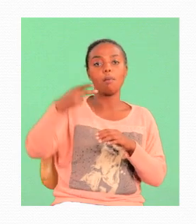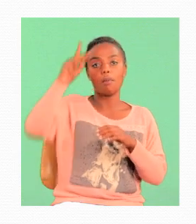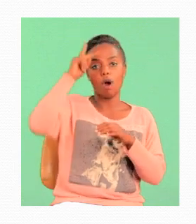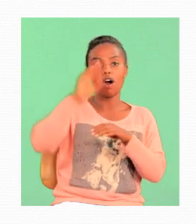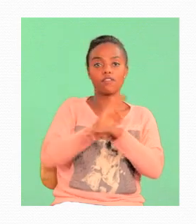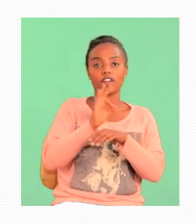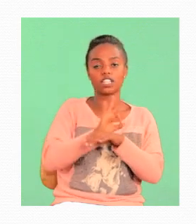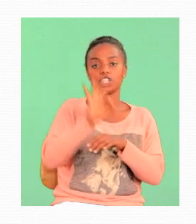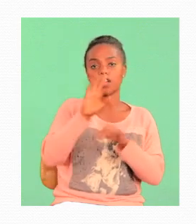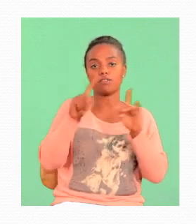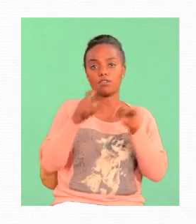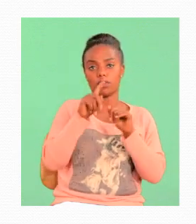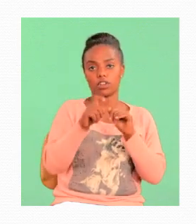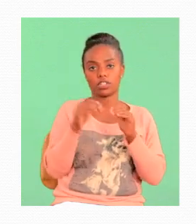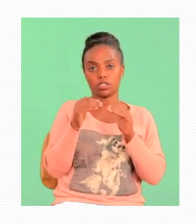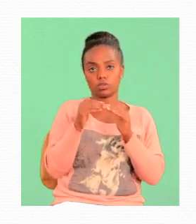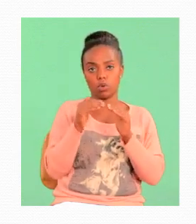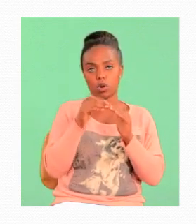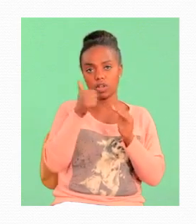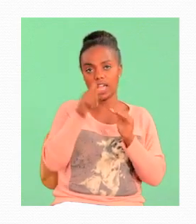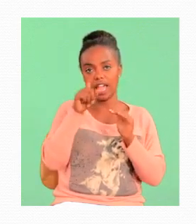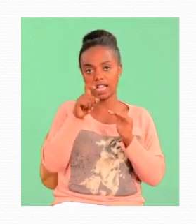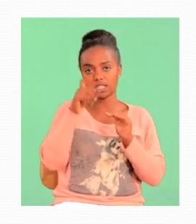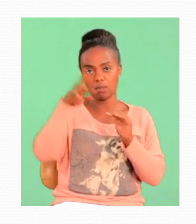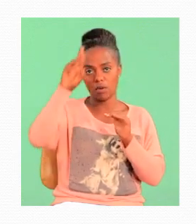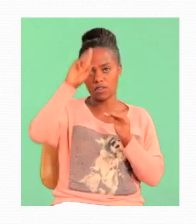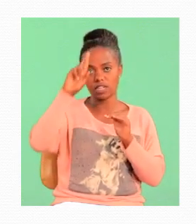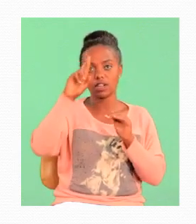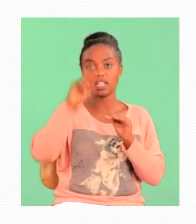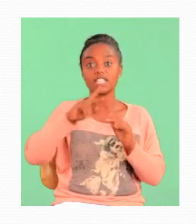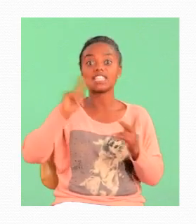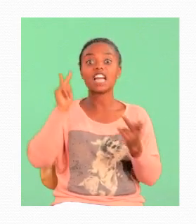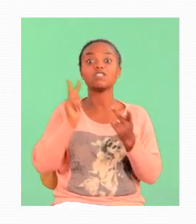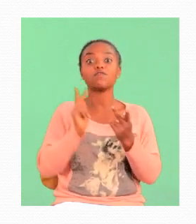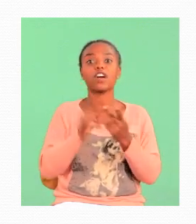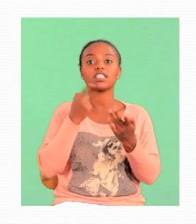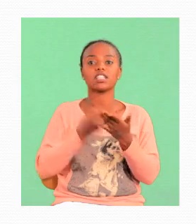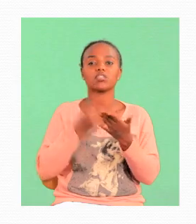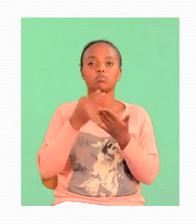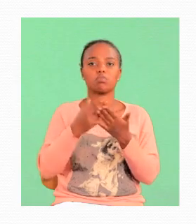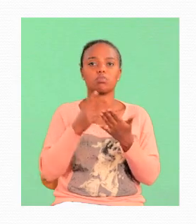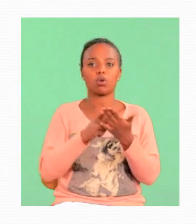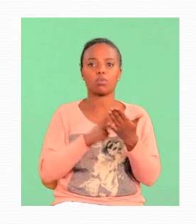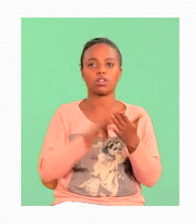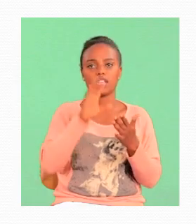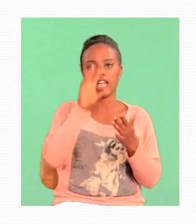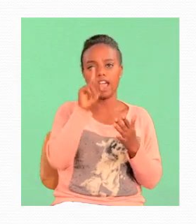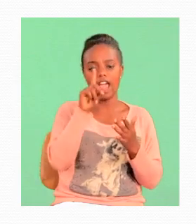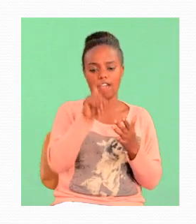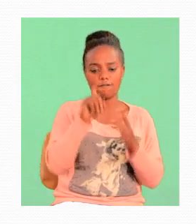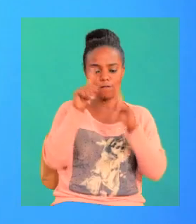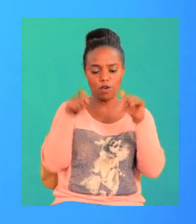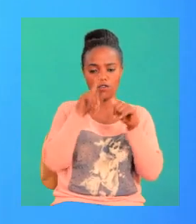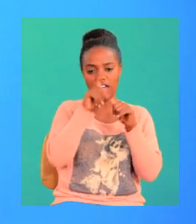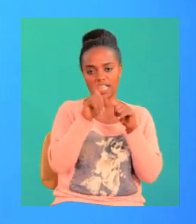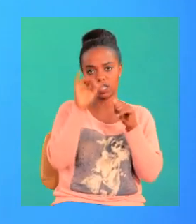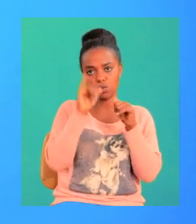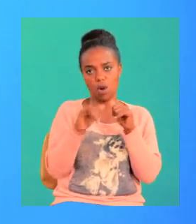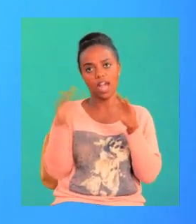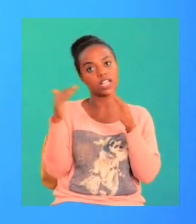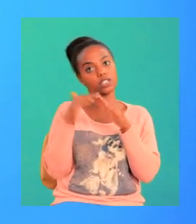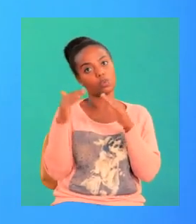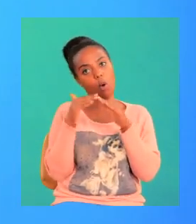equals to a x the power of r, it satisfies this property. F of xy is equal